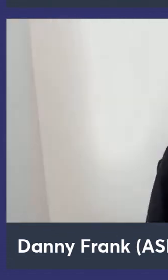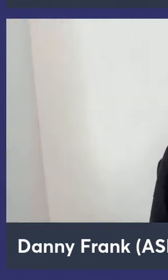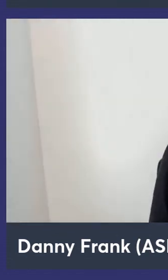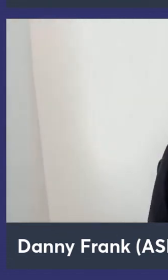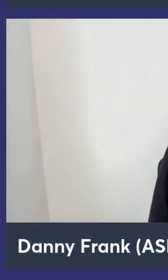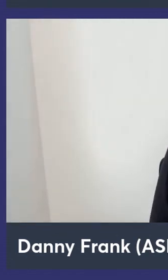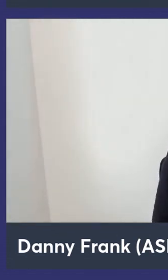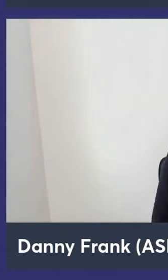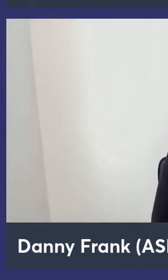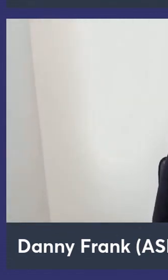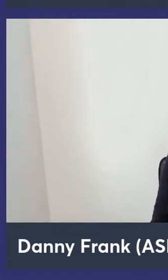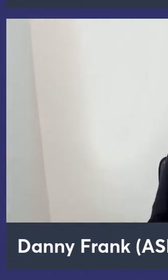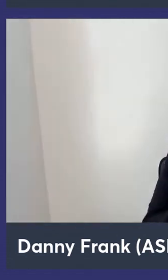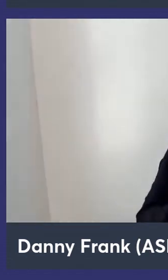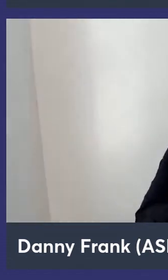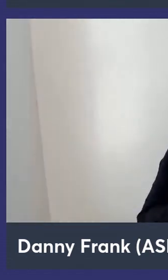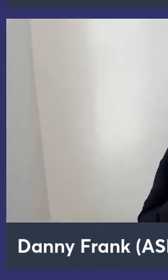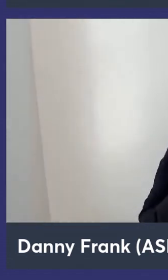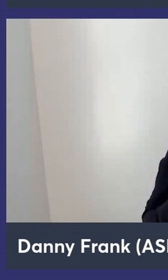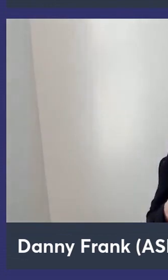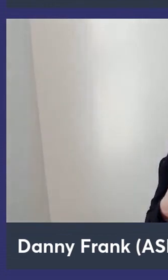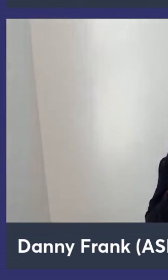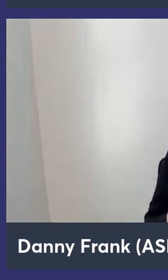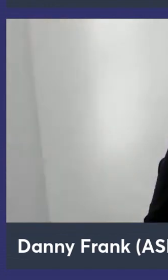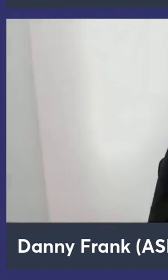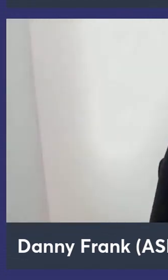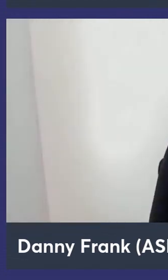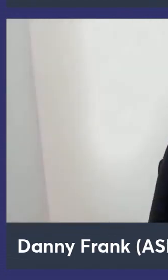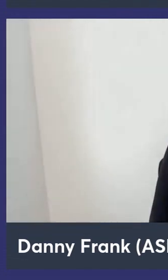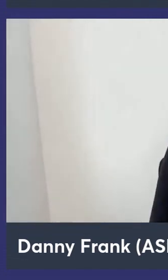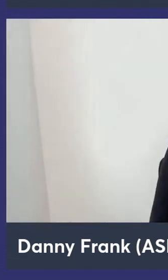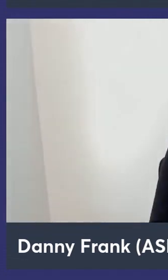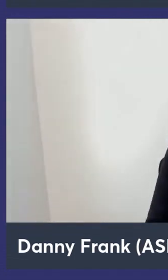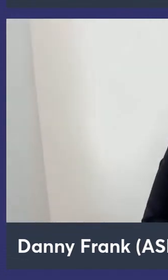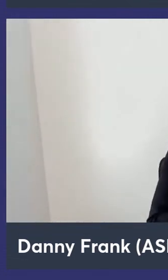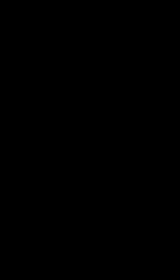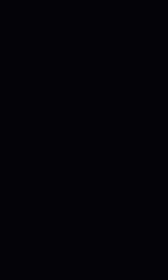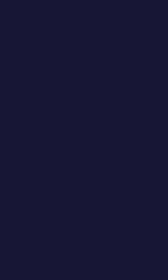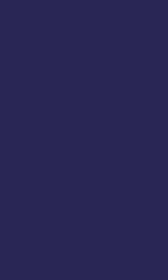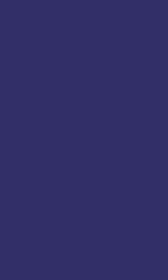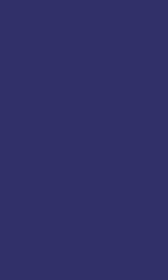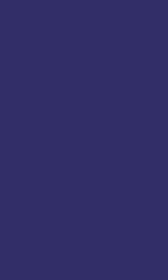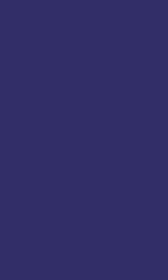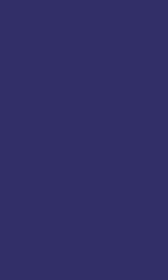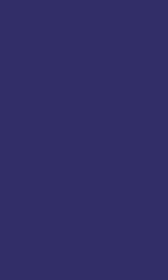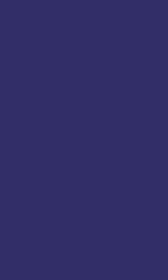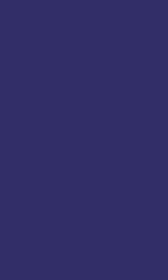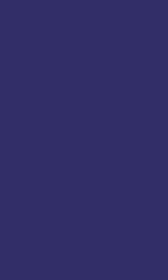exciting Amazon Neptune. Always happy to come talk about graphs. Thanks for having us. Thank you.